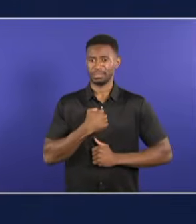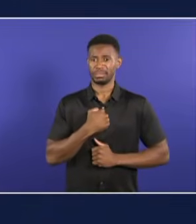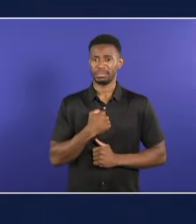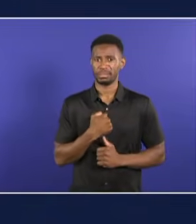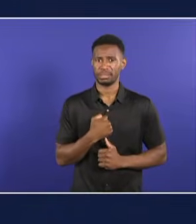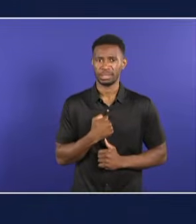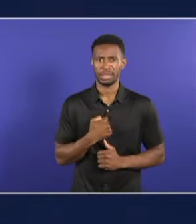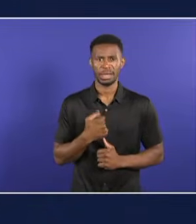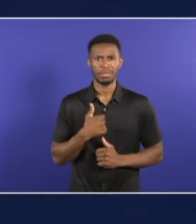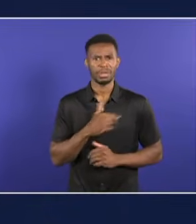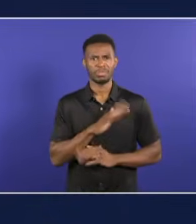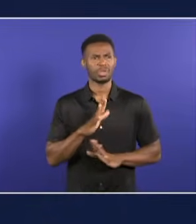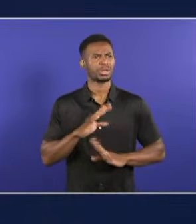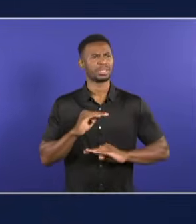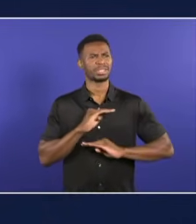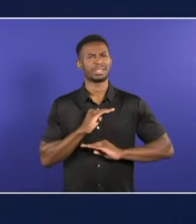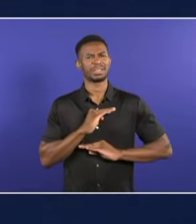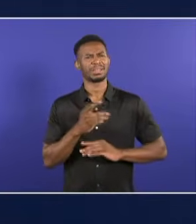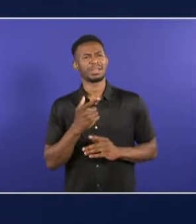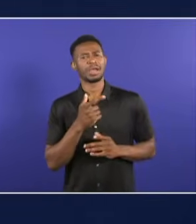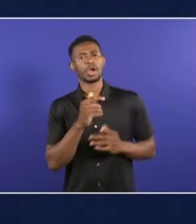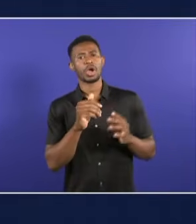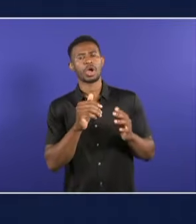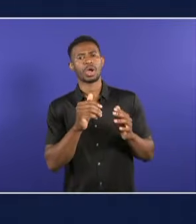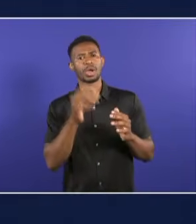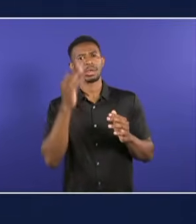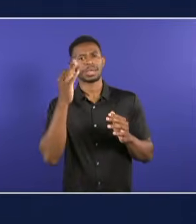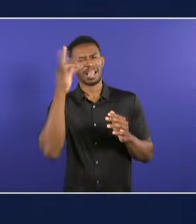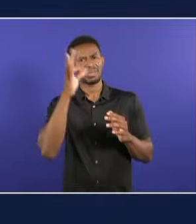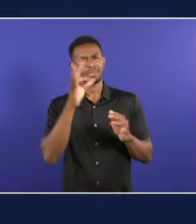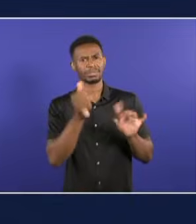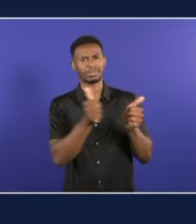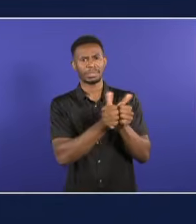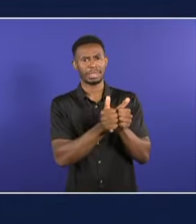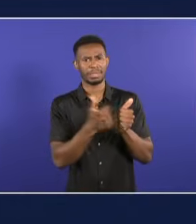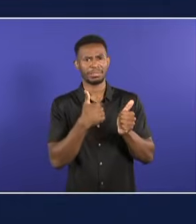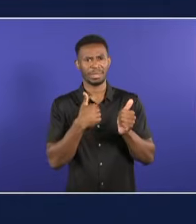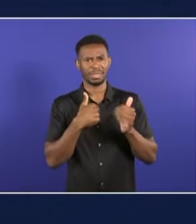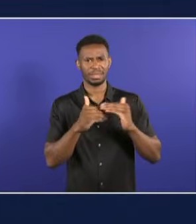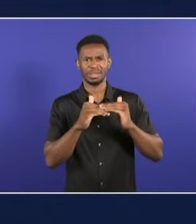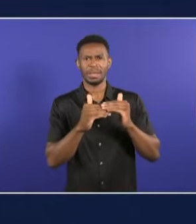satisfied being a junior partner in a coalition government.